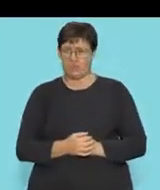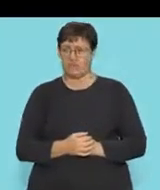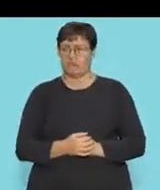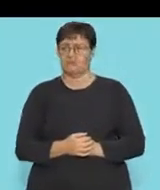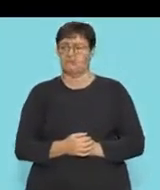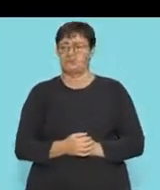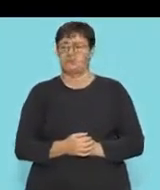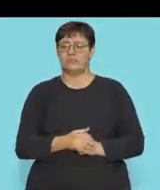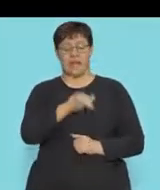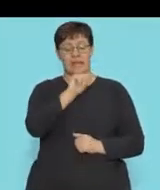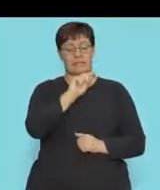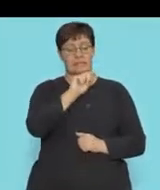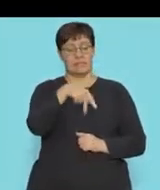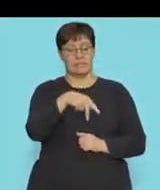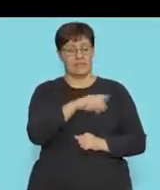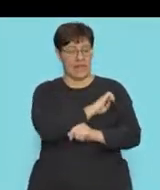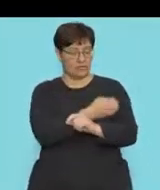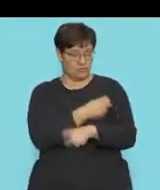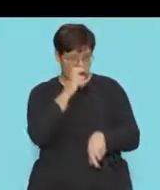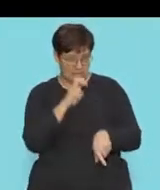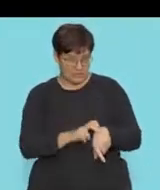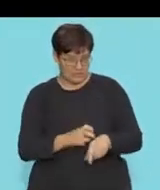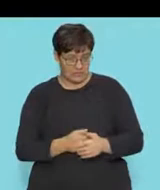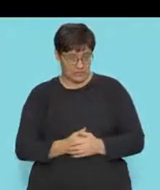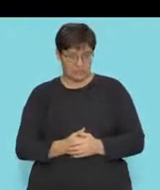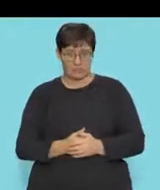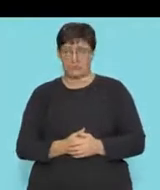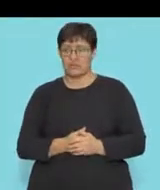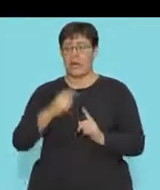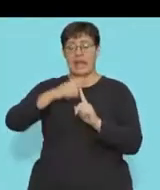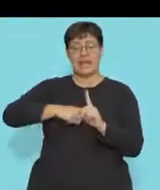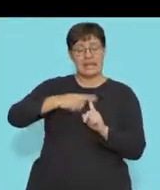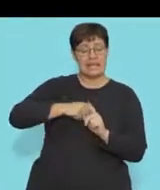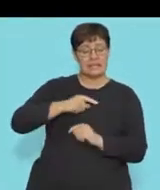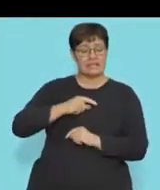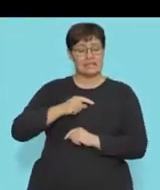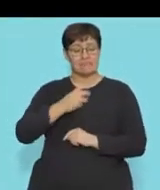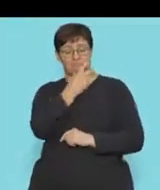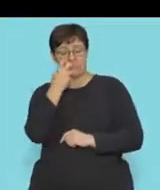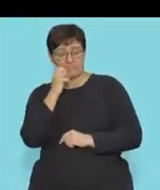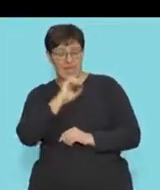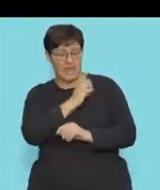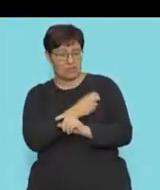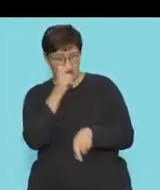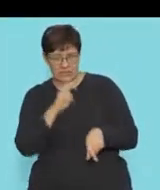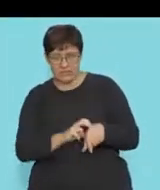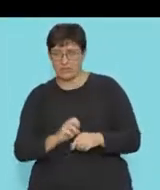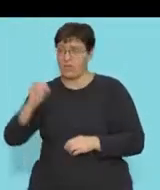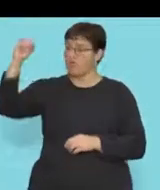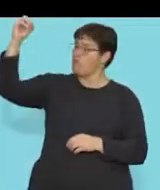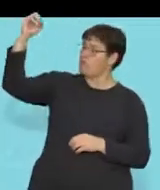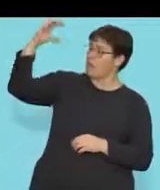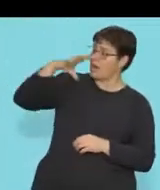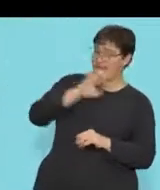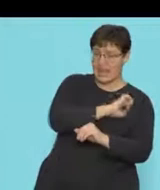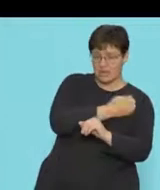is essential. ATP energy is needed, heat energy is needed, radiant energy,